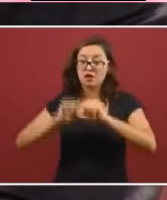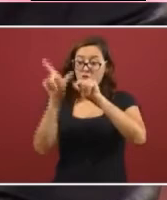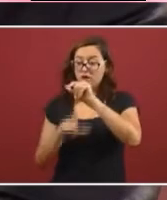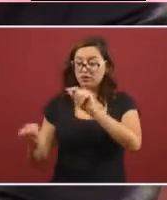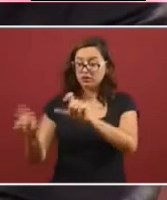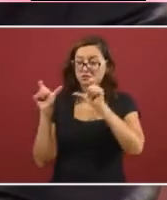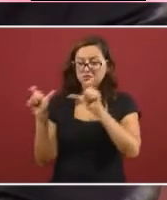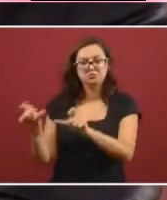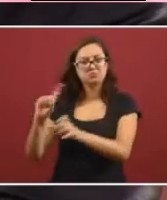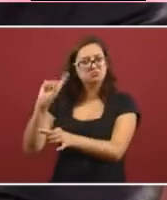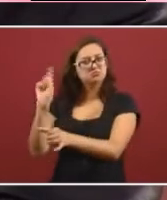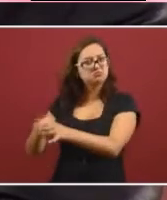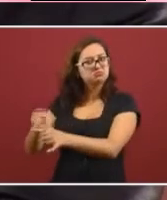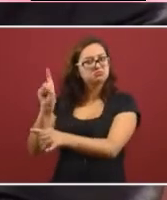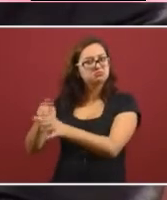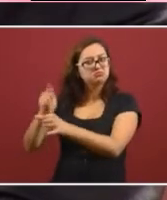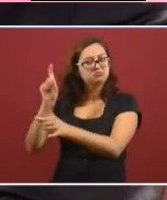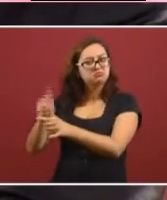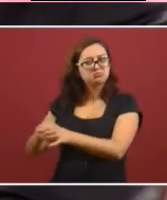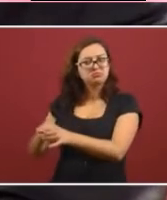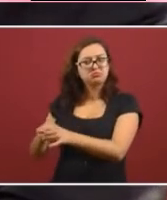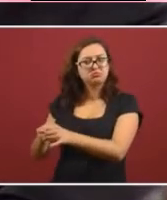into the National Guard.